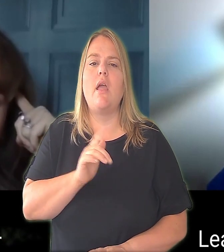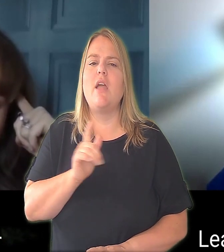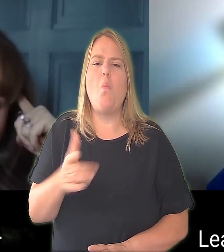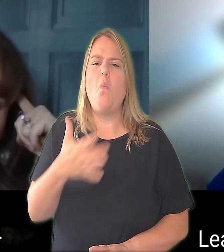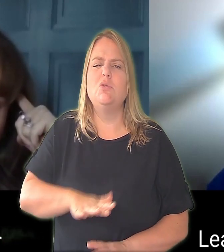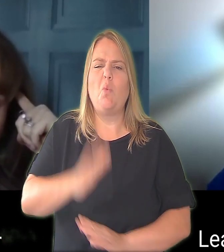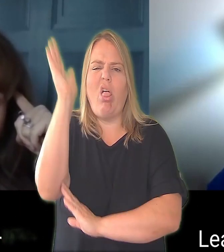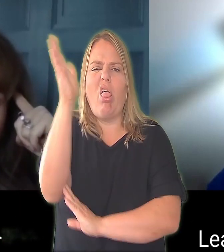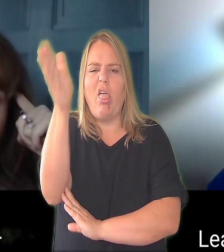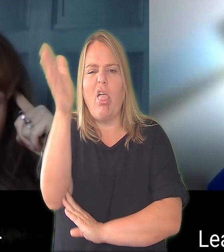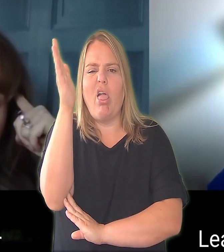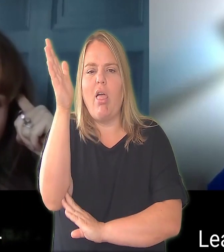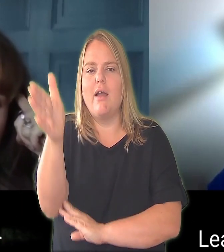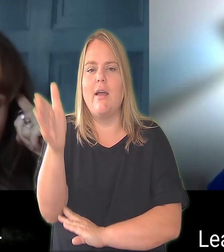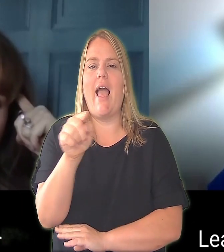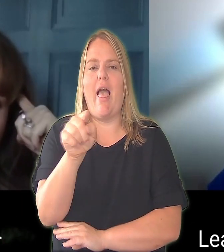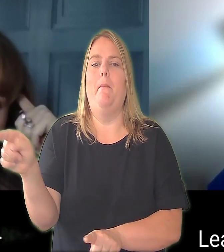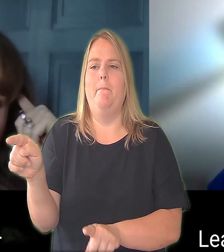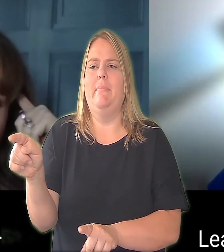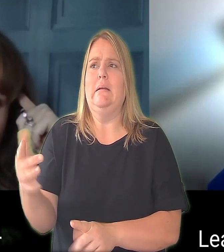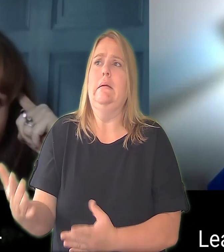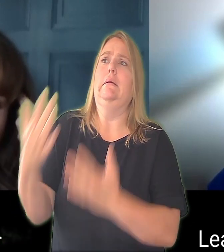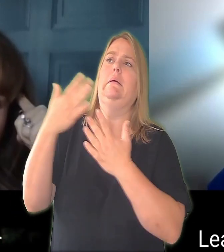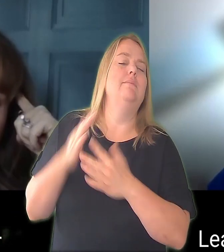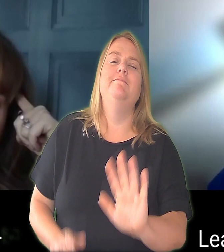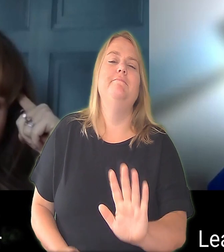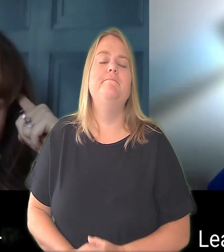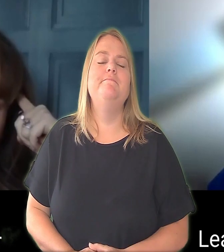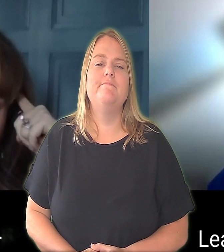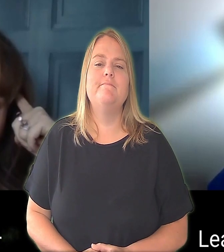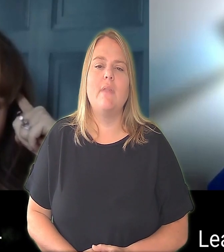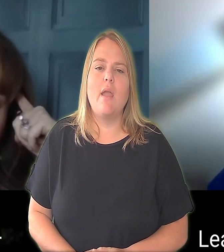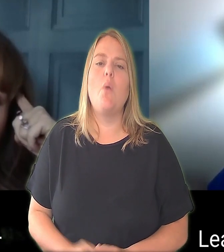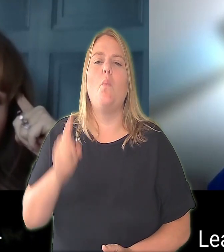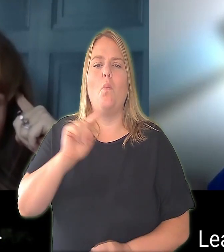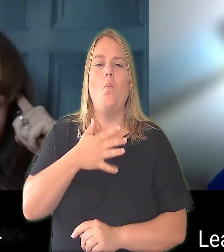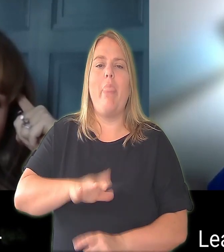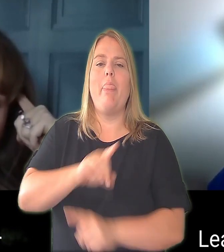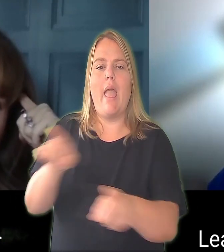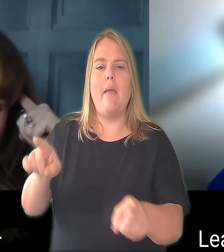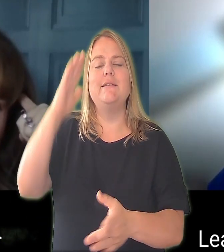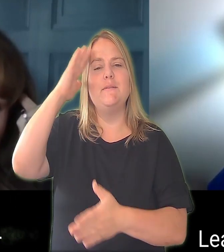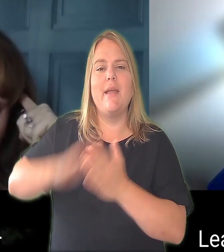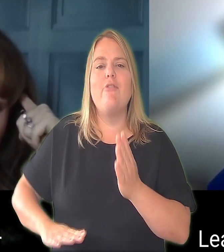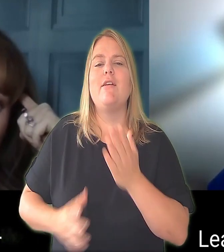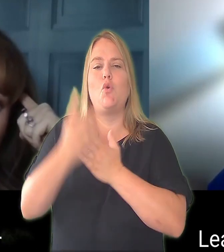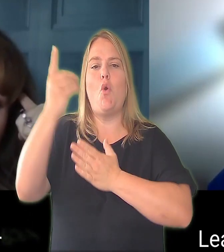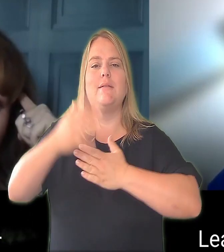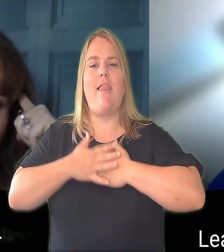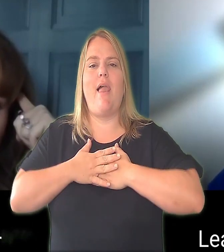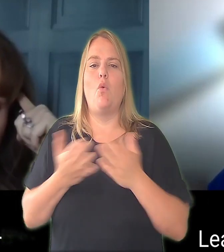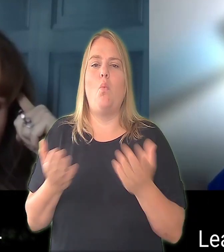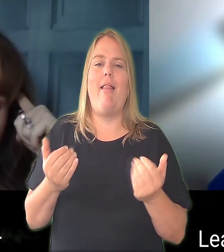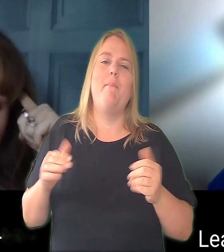it's not going to be preachy. The last thing we want is to invite them and then not do what we said we would. We want them to experience God's love by the